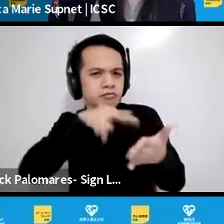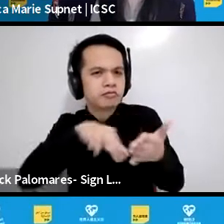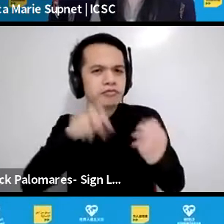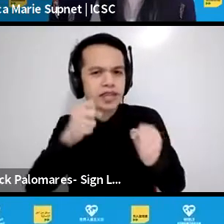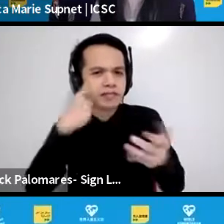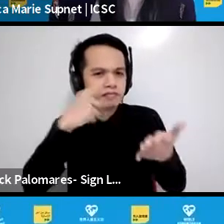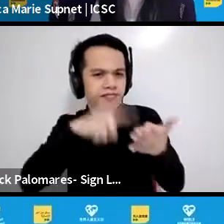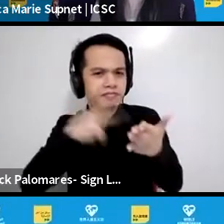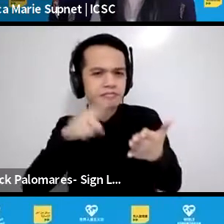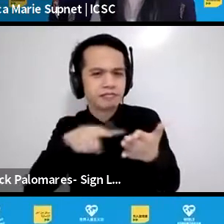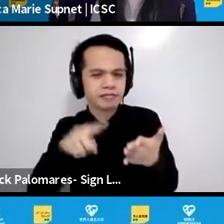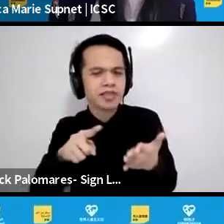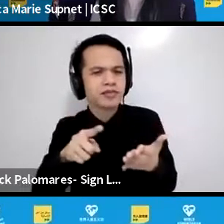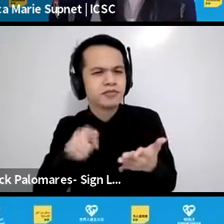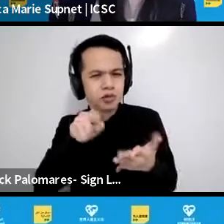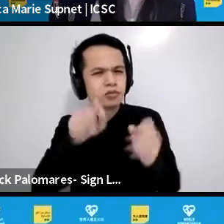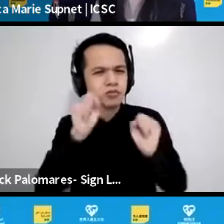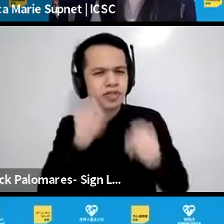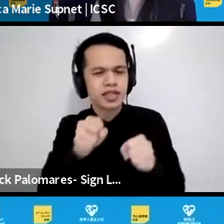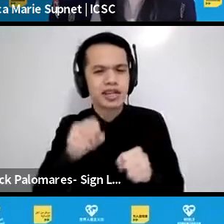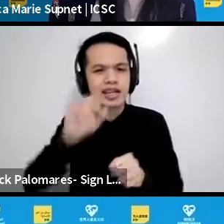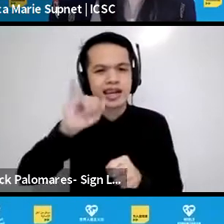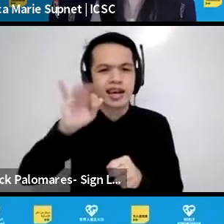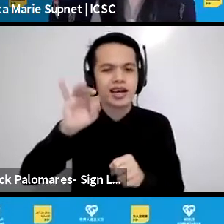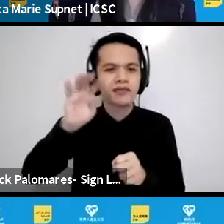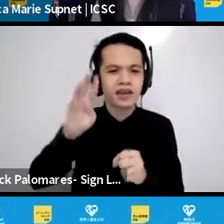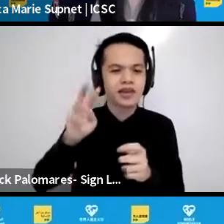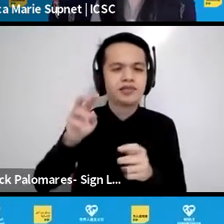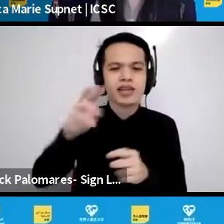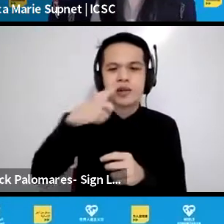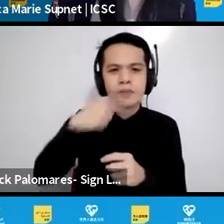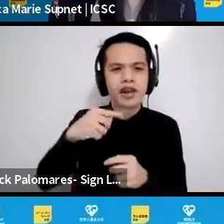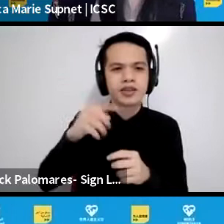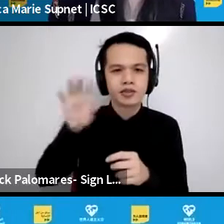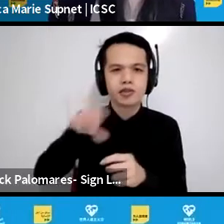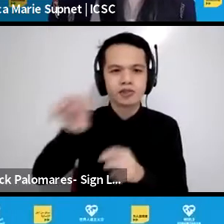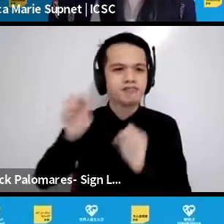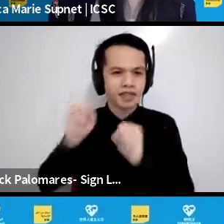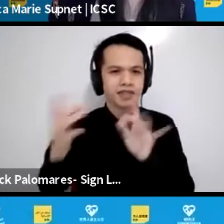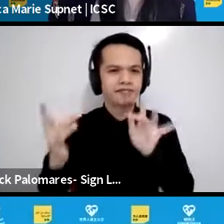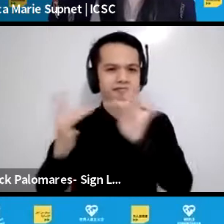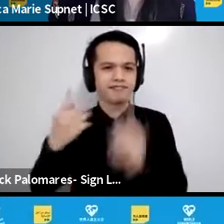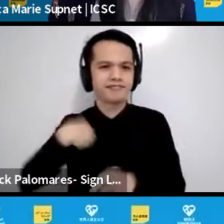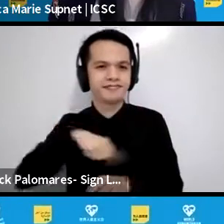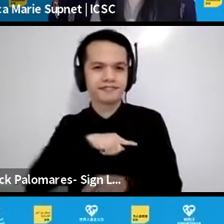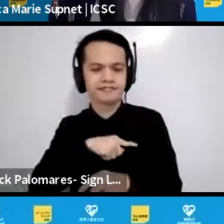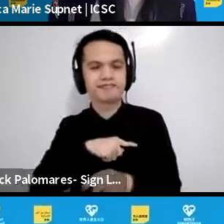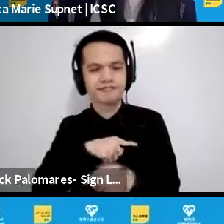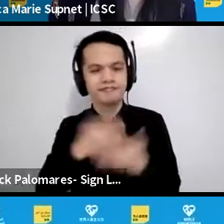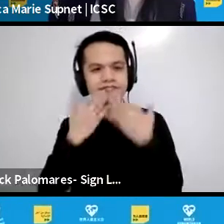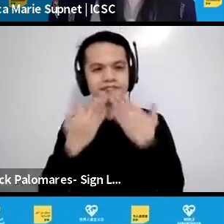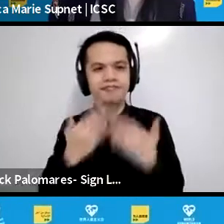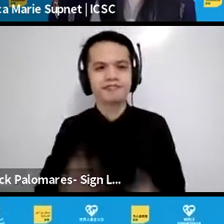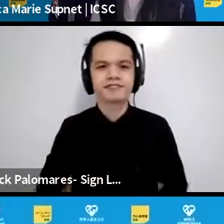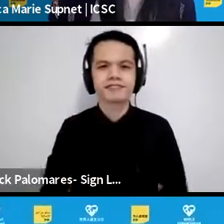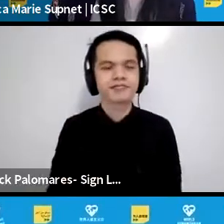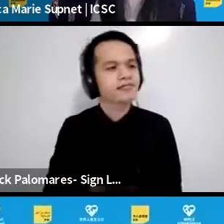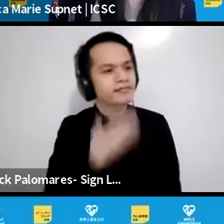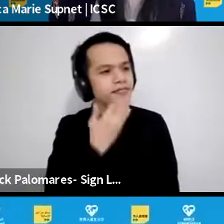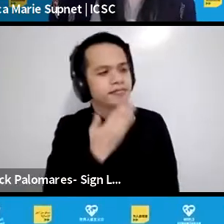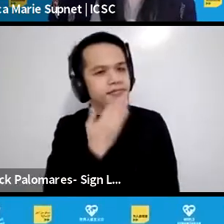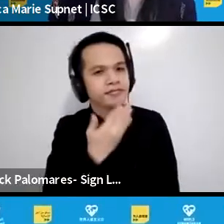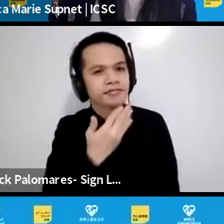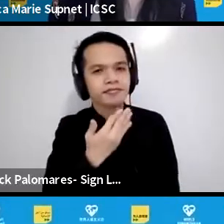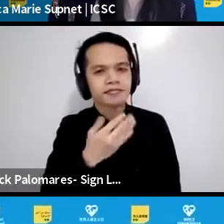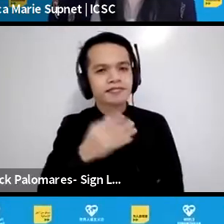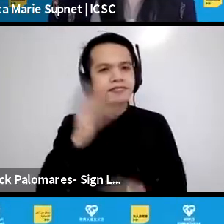And feel free to reach out to IFRC and Philippine Red Cross for more information on this. Thank you. Over to you. Thank you so much. To